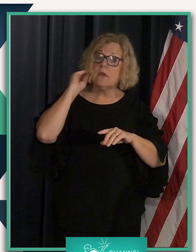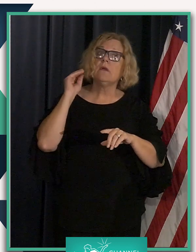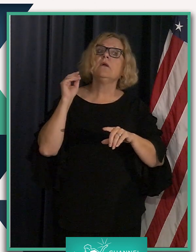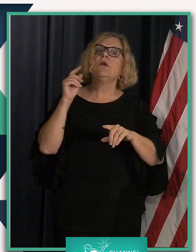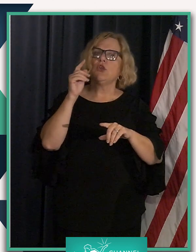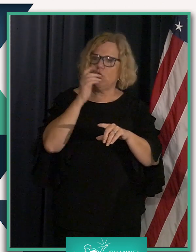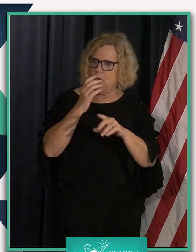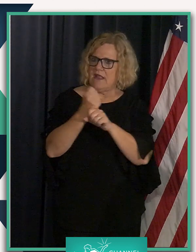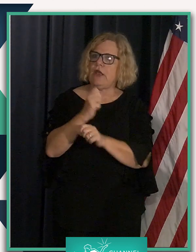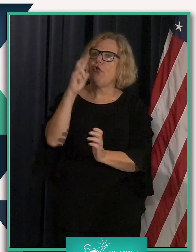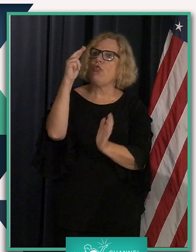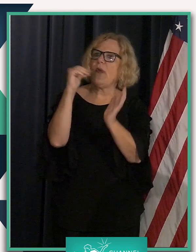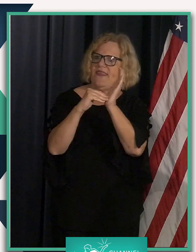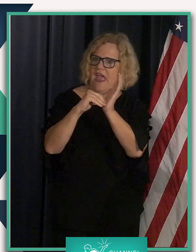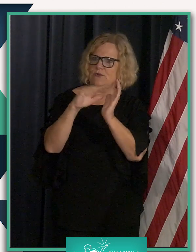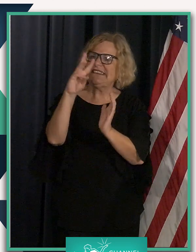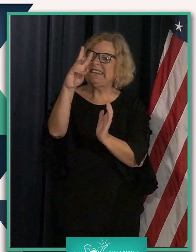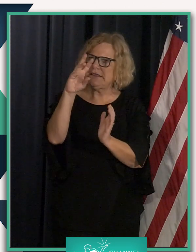will get